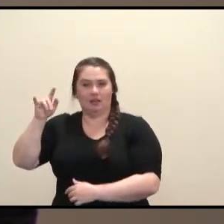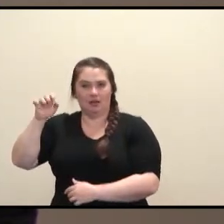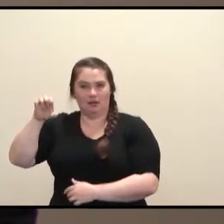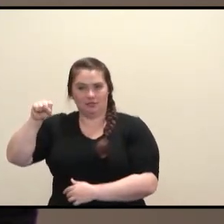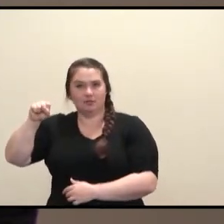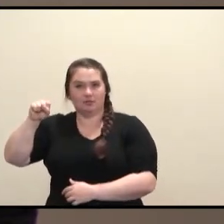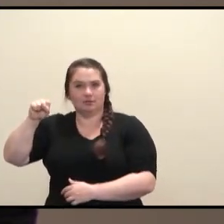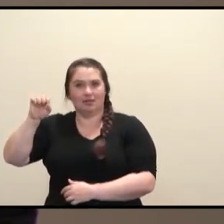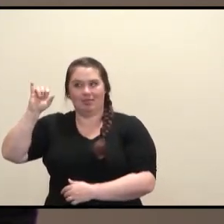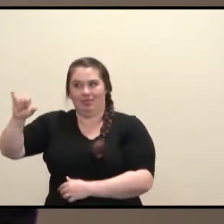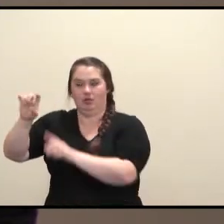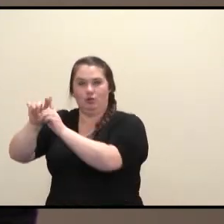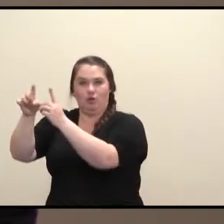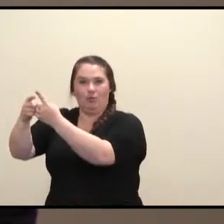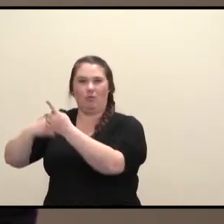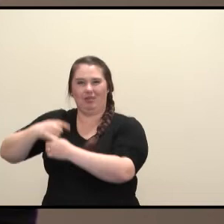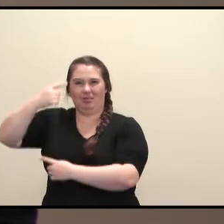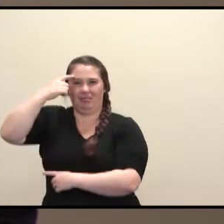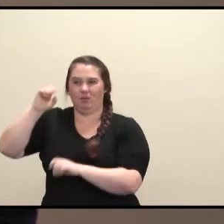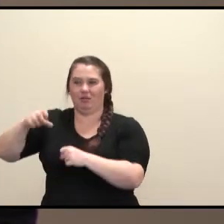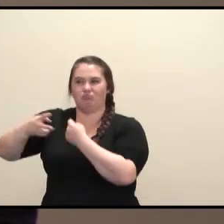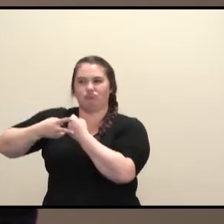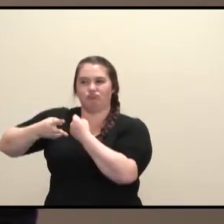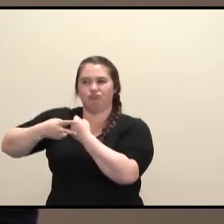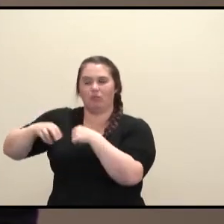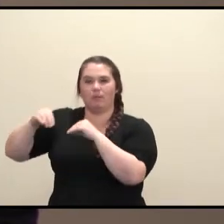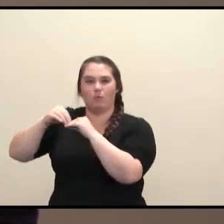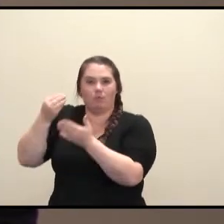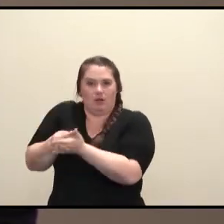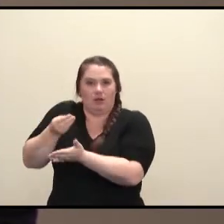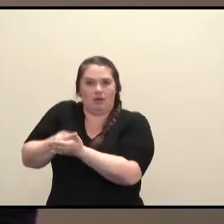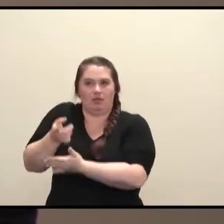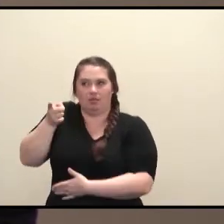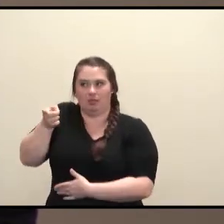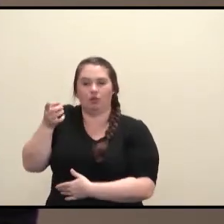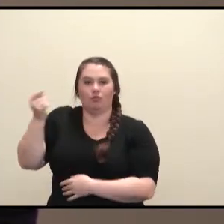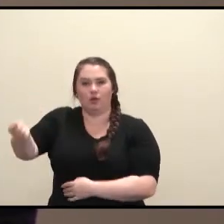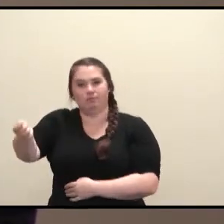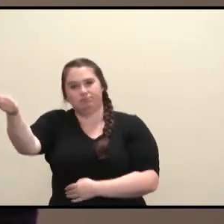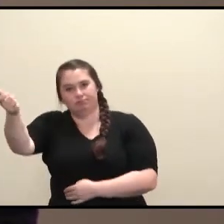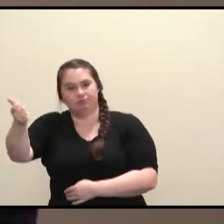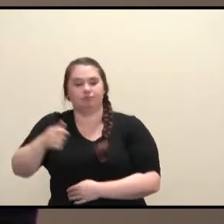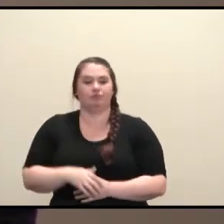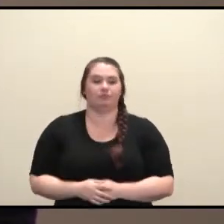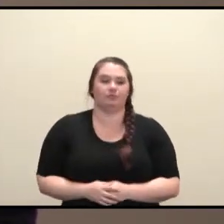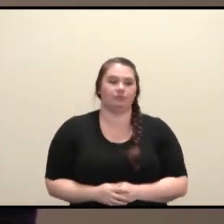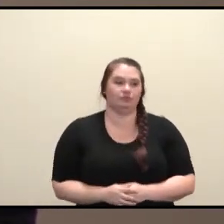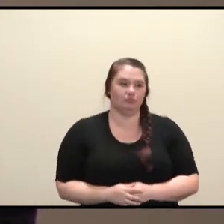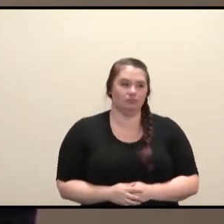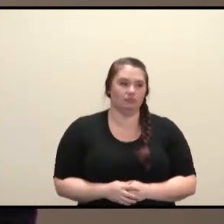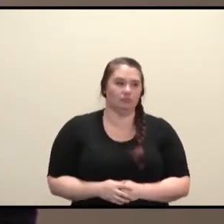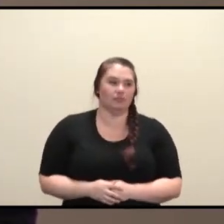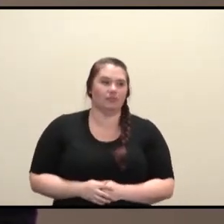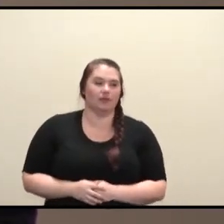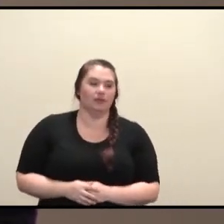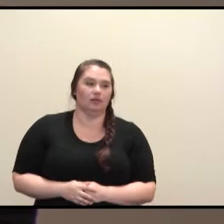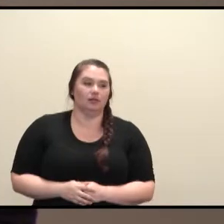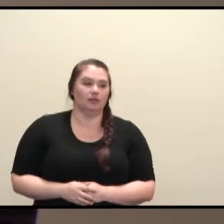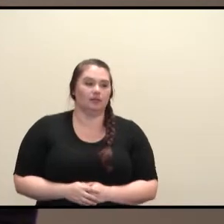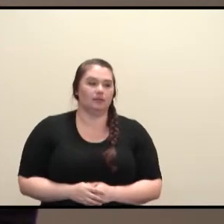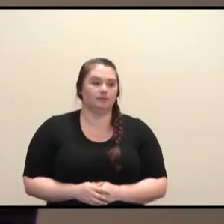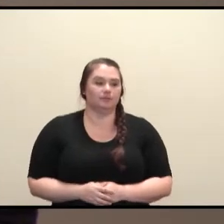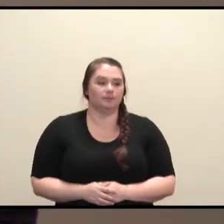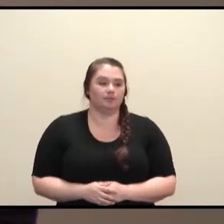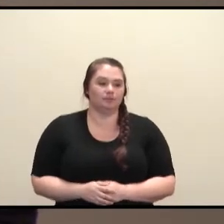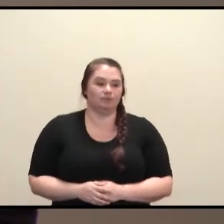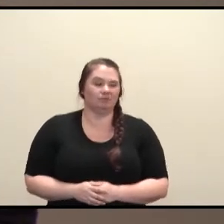couple of positions there that we think we can save, and some other costs that are in line items in those budgets.